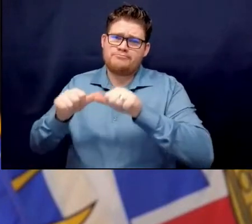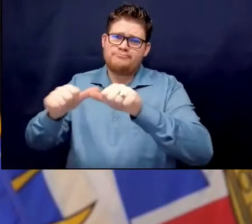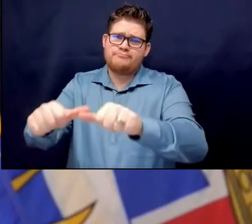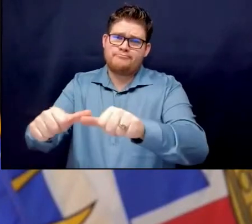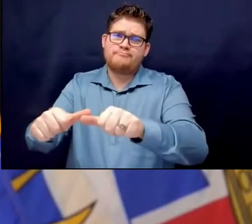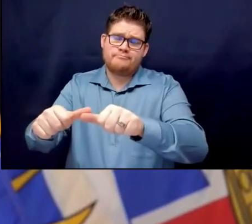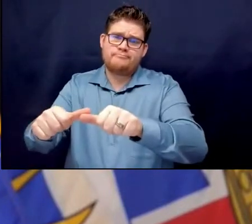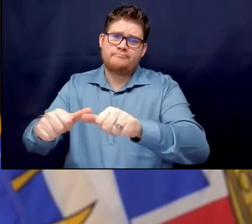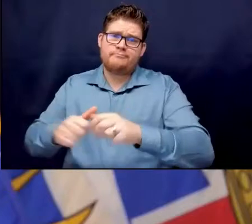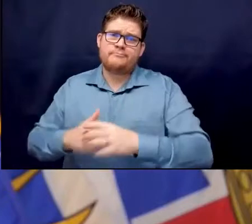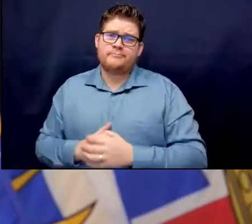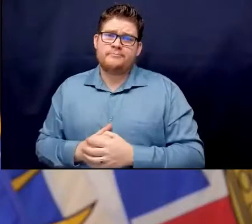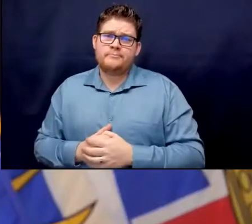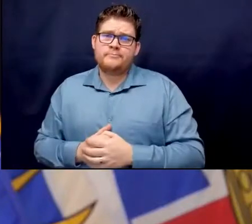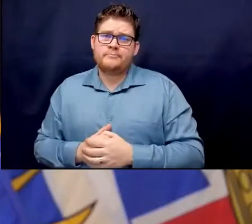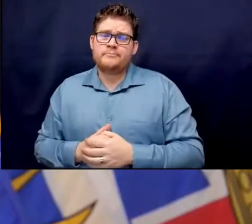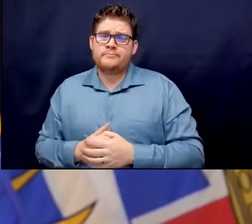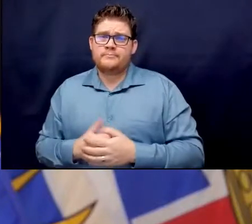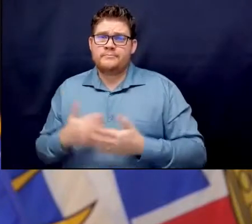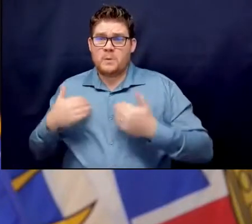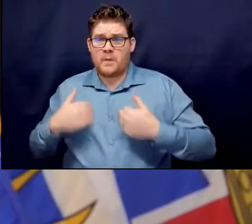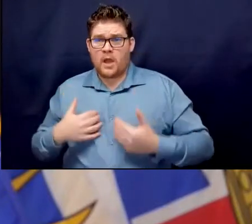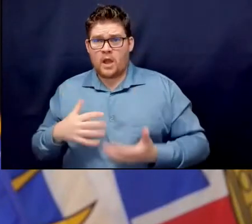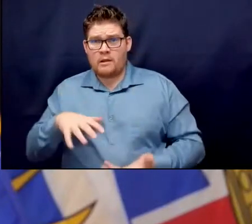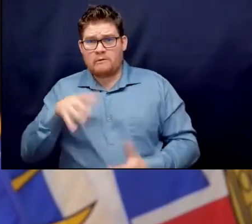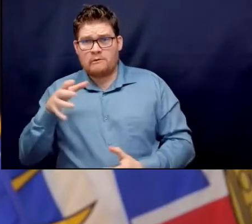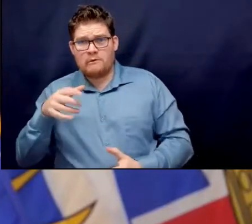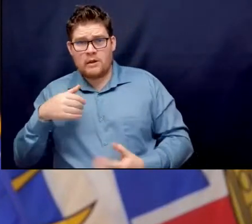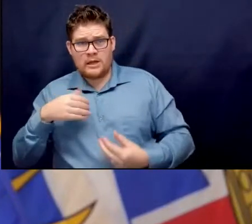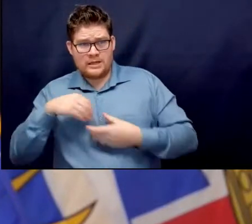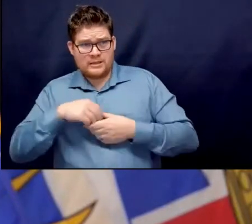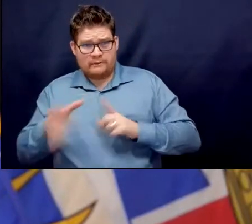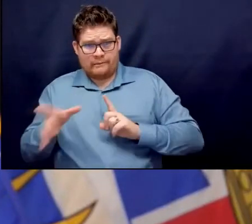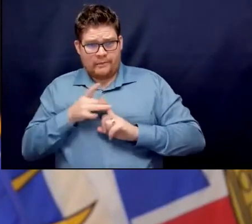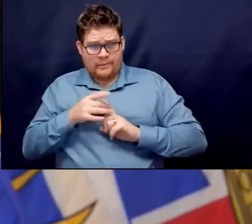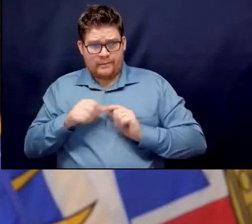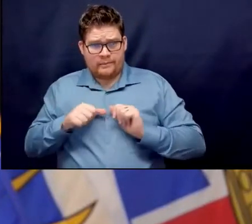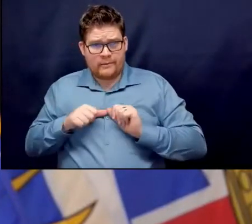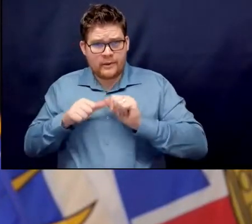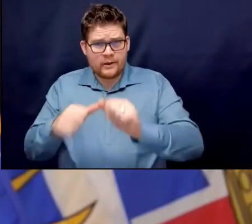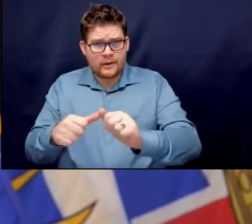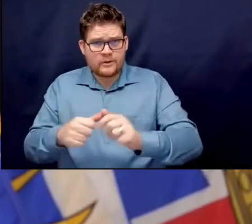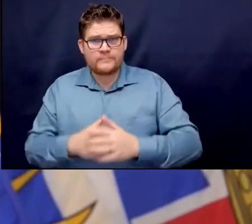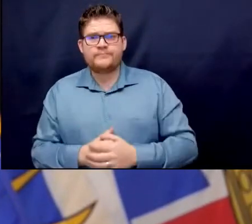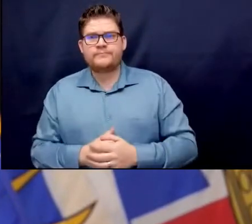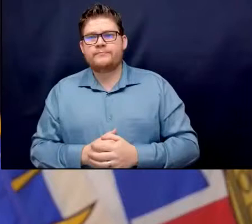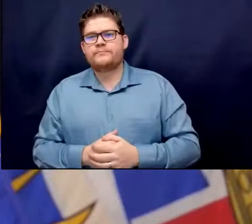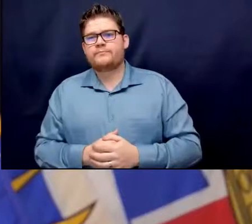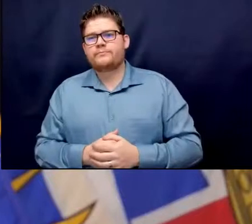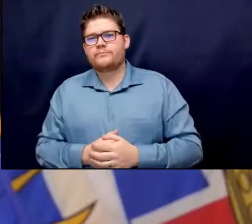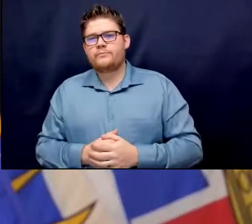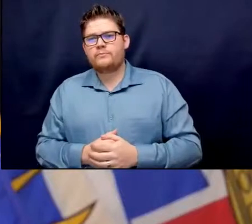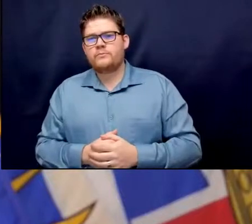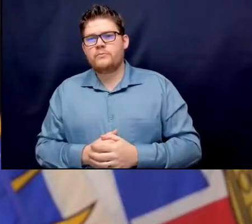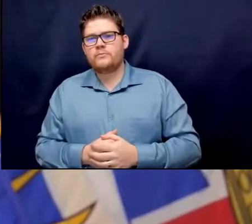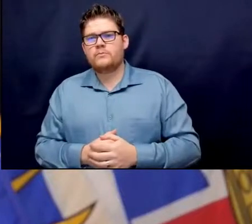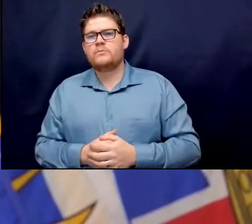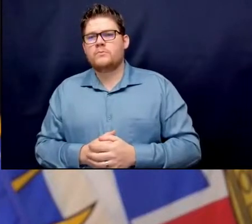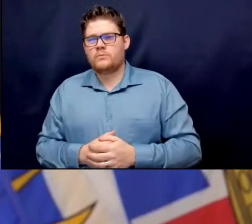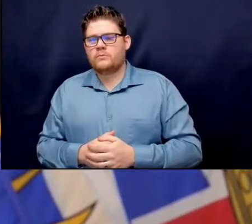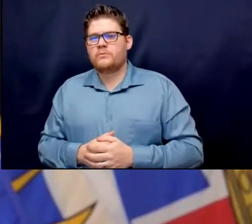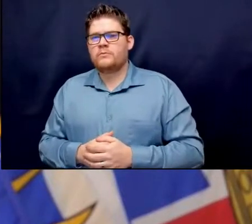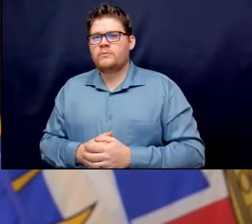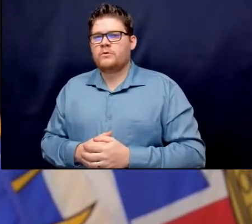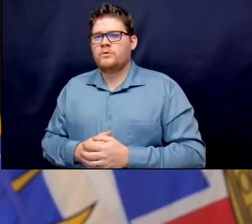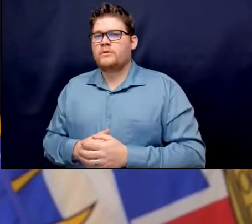our clinical care team, with the long-haul clinics that we have, and there are other ways of being able